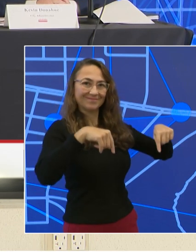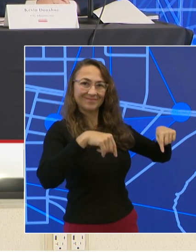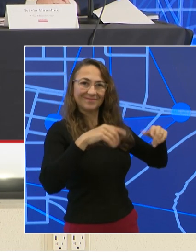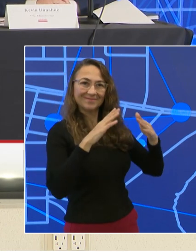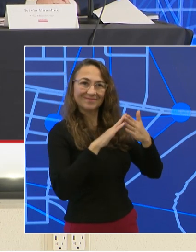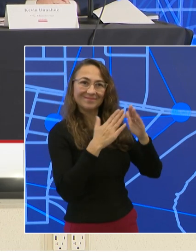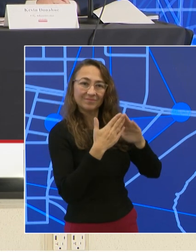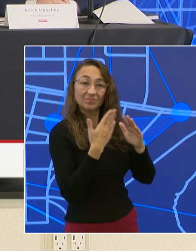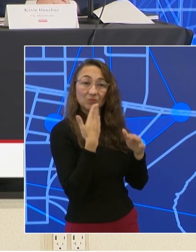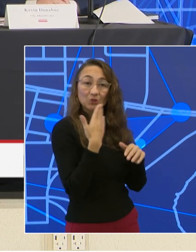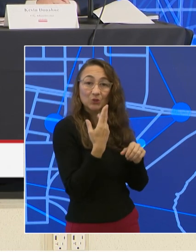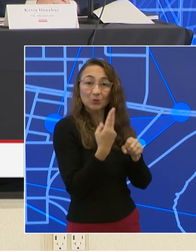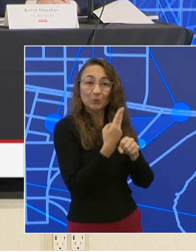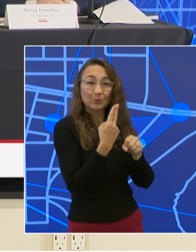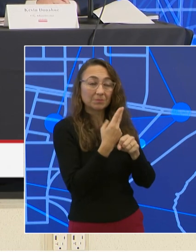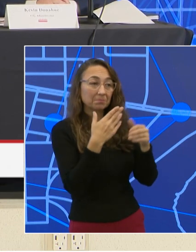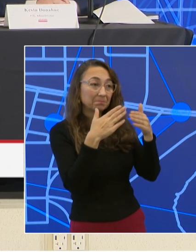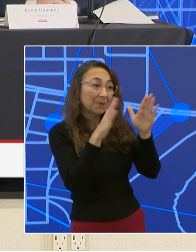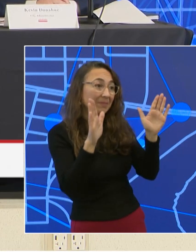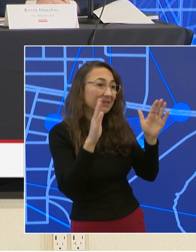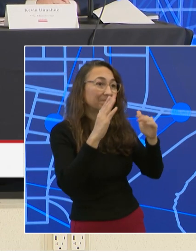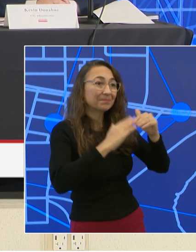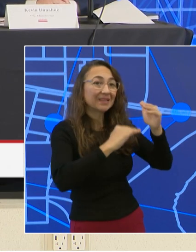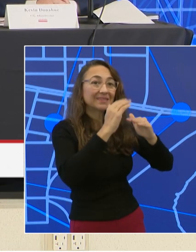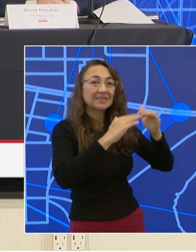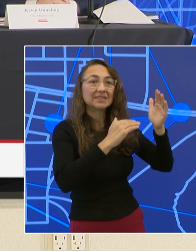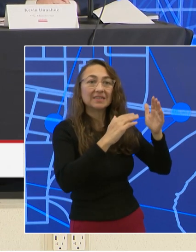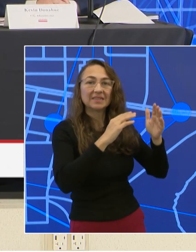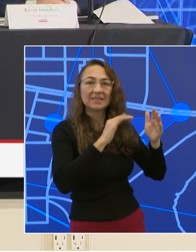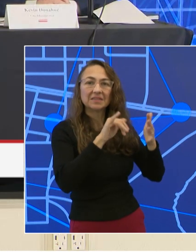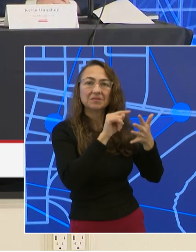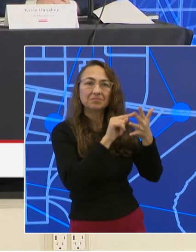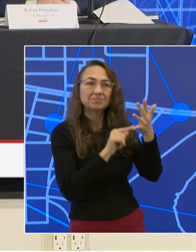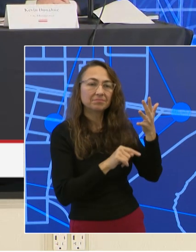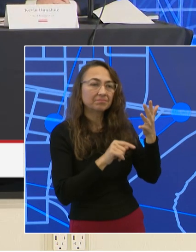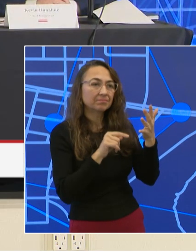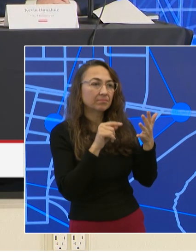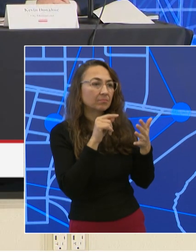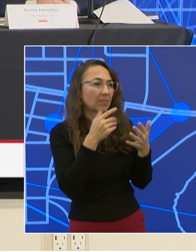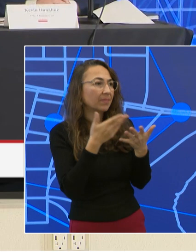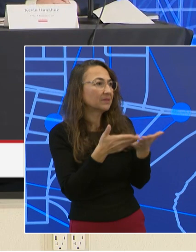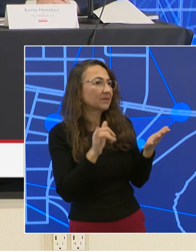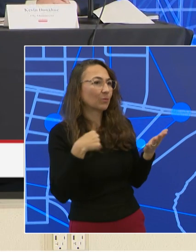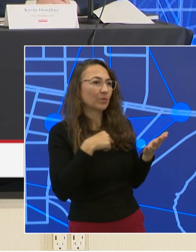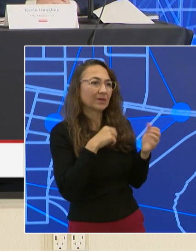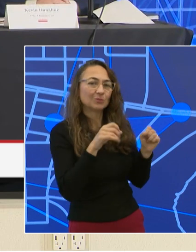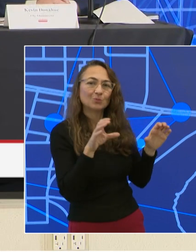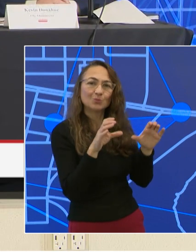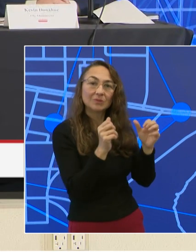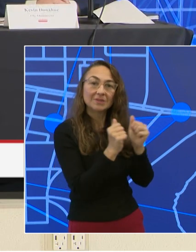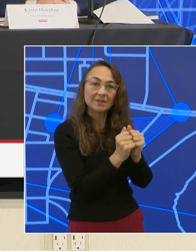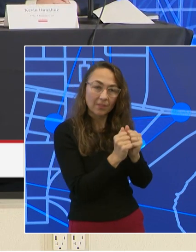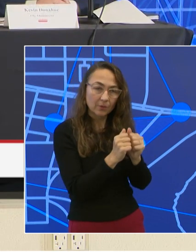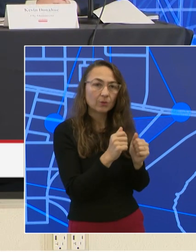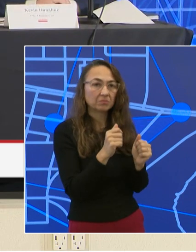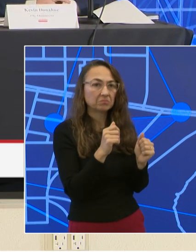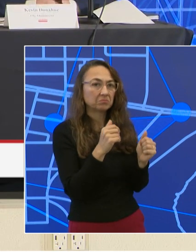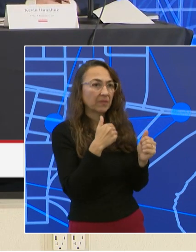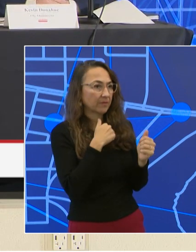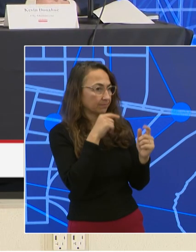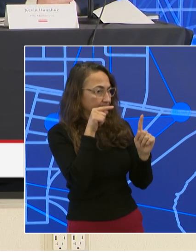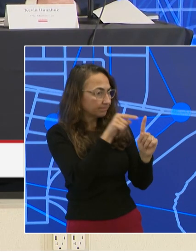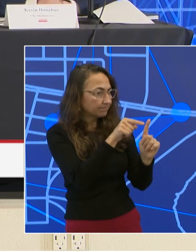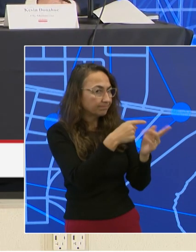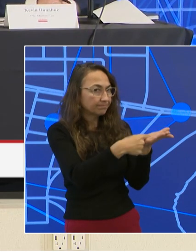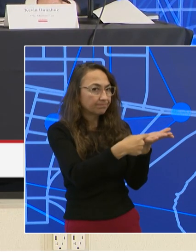public buildings, and things that we can do together. And I specifically talked about, much like the presentation you've